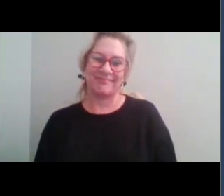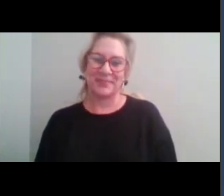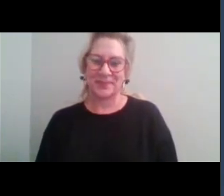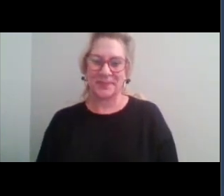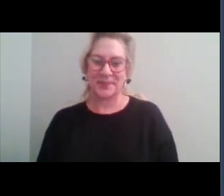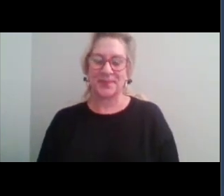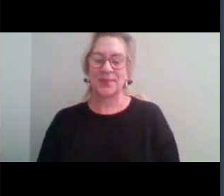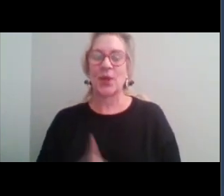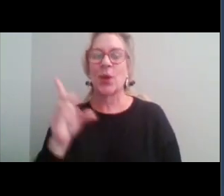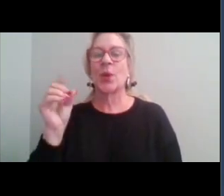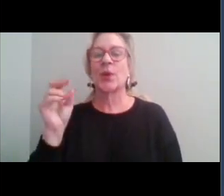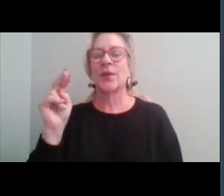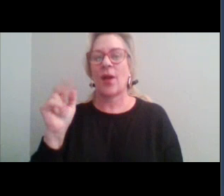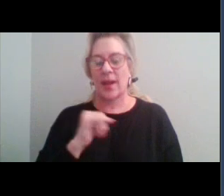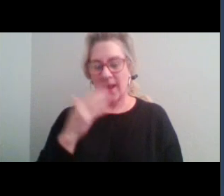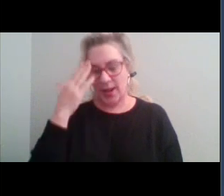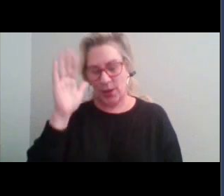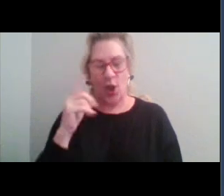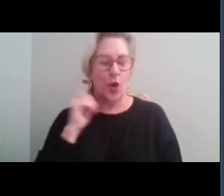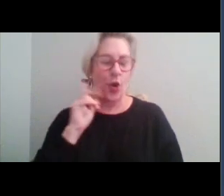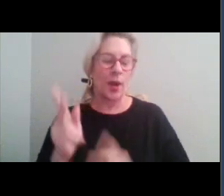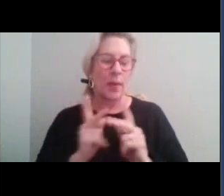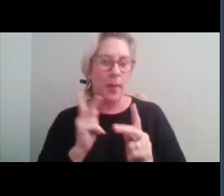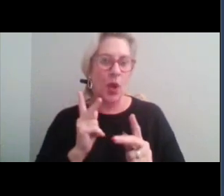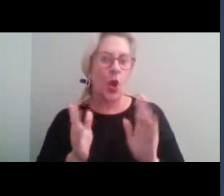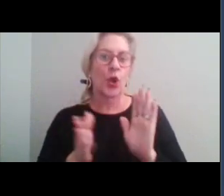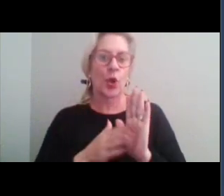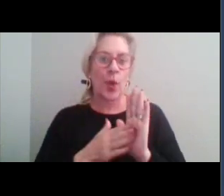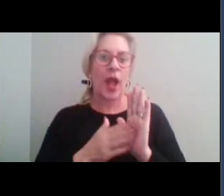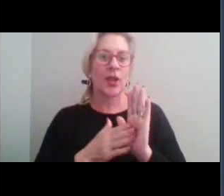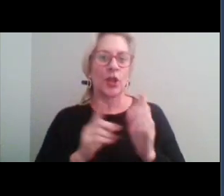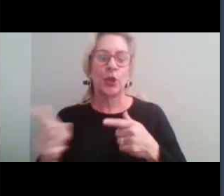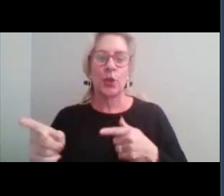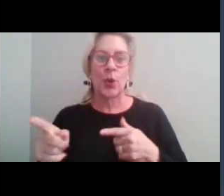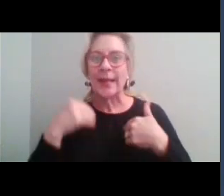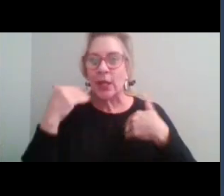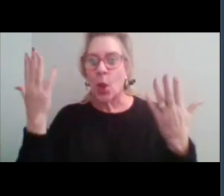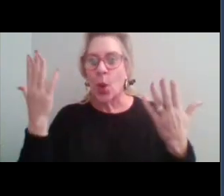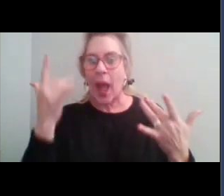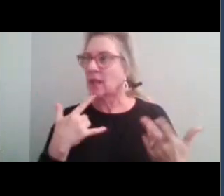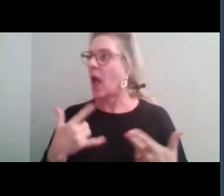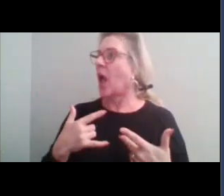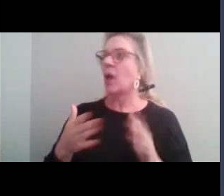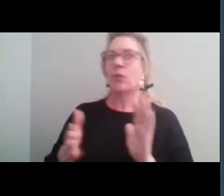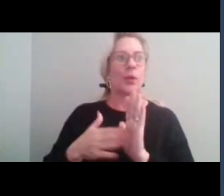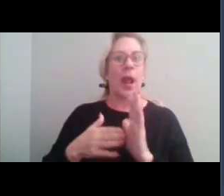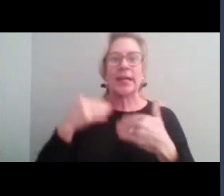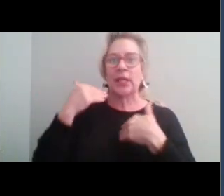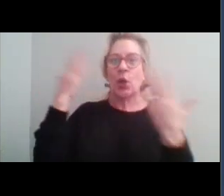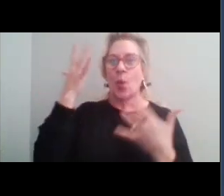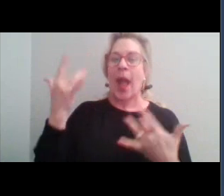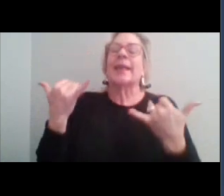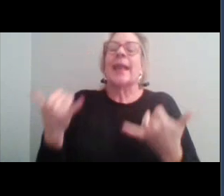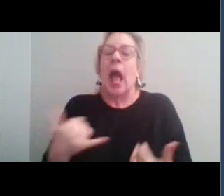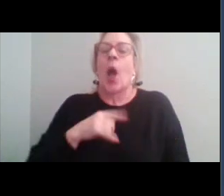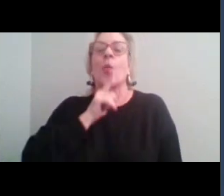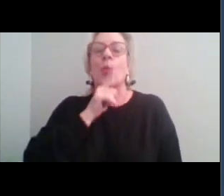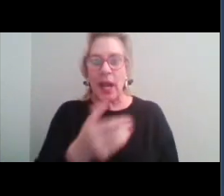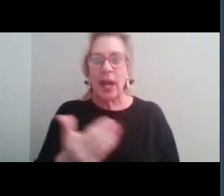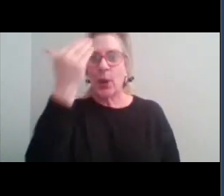So Donna, I know I heard people out there saying congratulations to you. I didn't know what it was for, so I just said, yeah, congratulations. I didn't know, but really now,